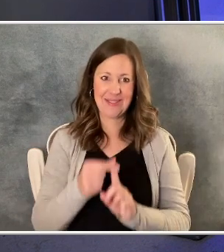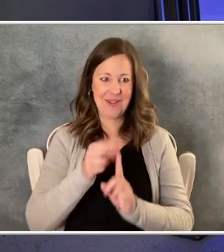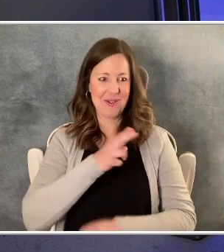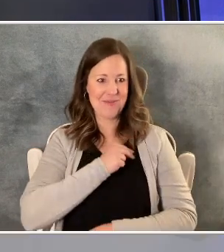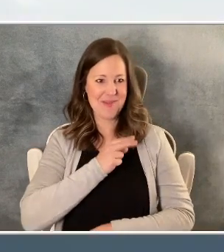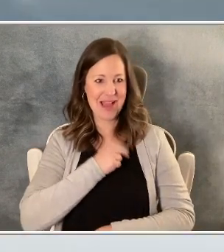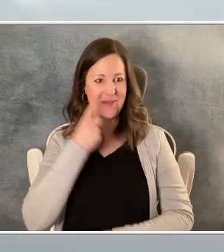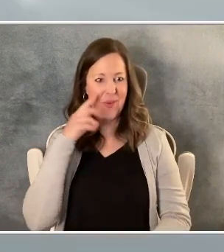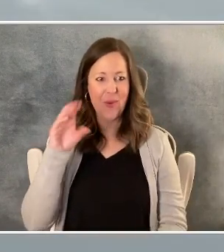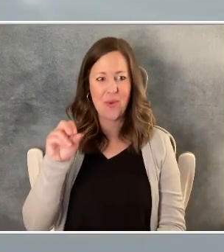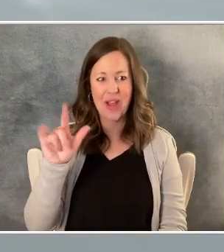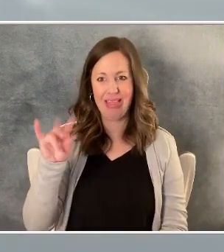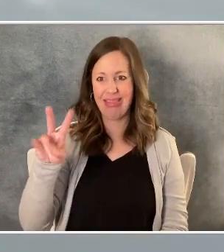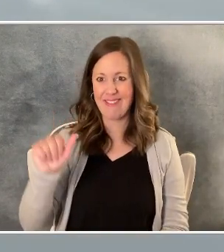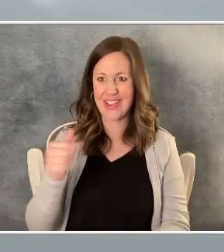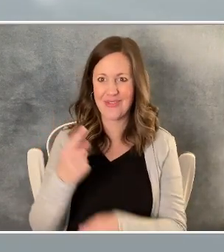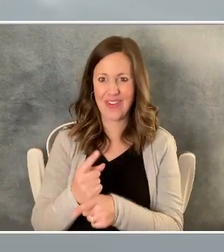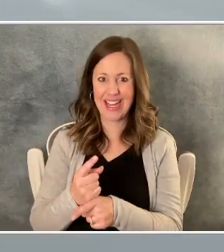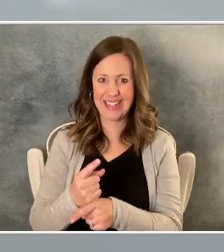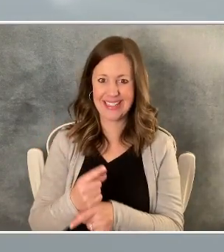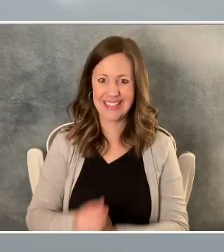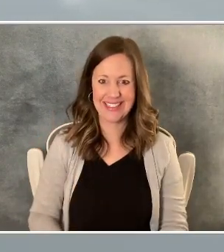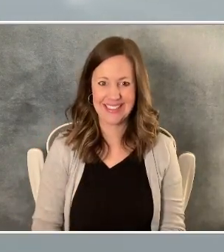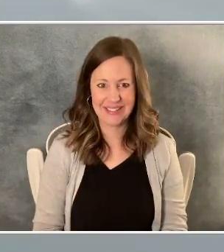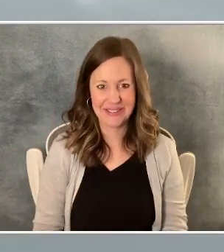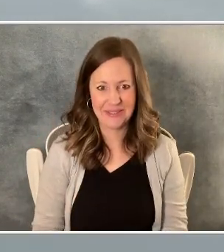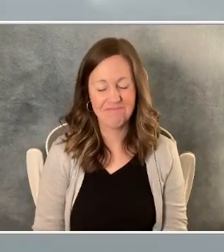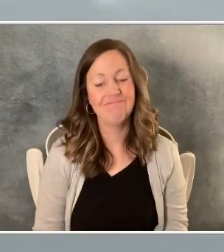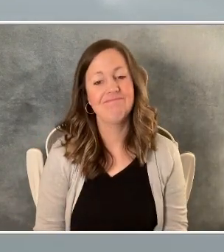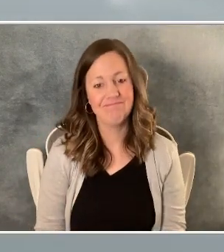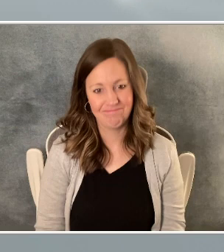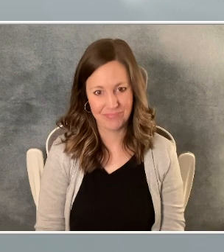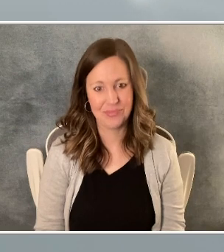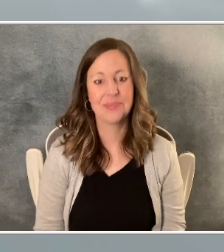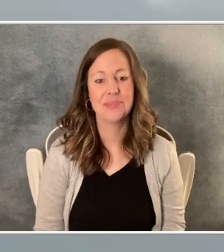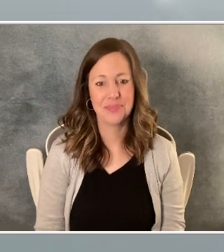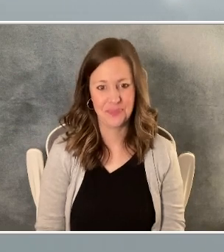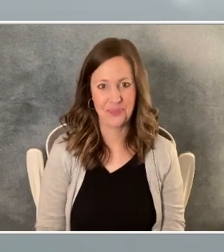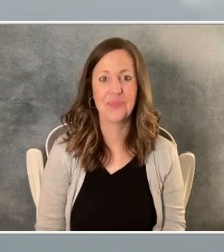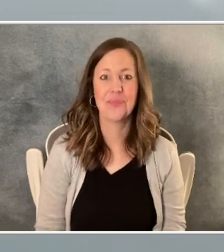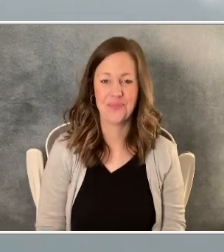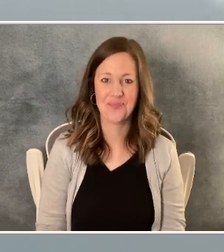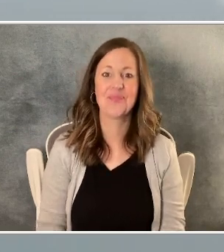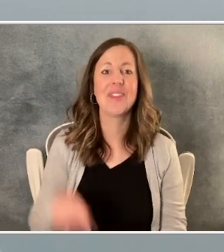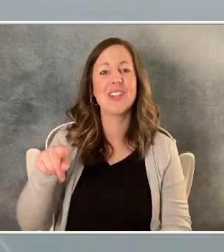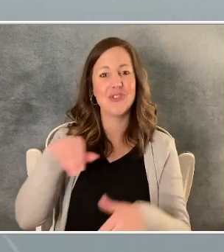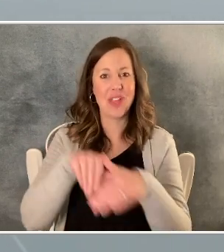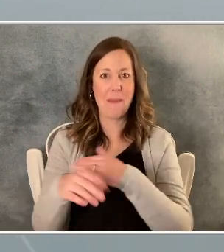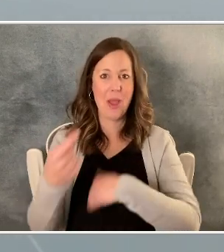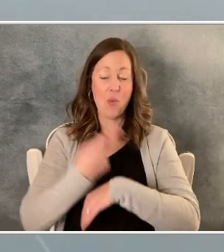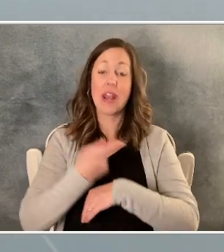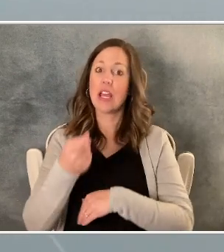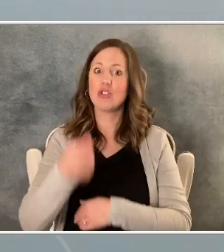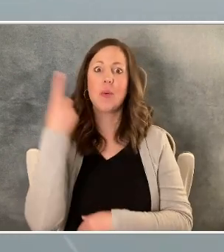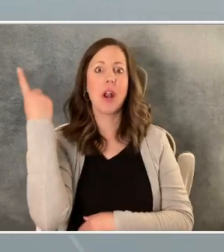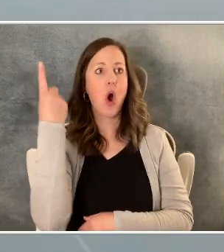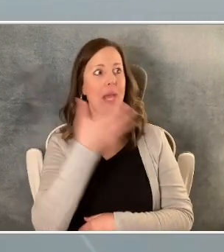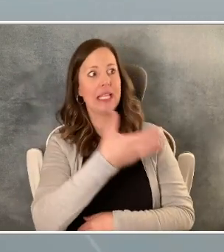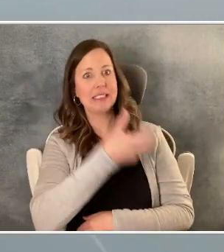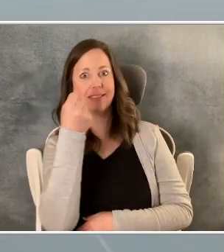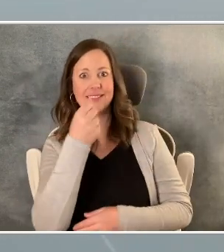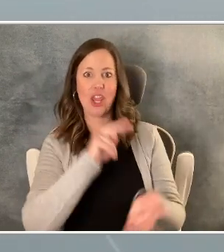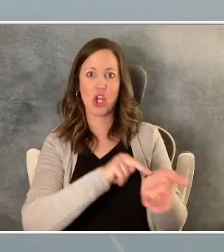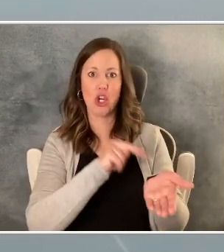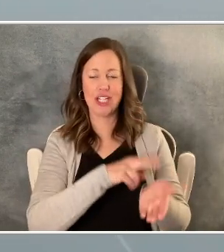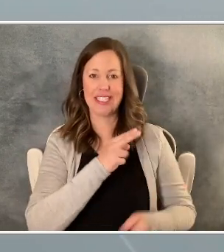Bree. Yeah, she came in one day, and she always would grab the nurse's badge to come in, open the